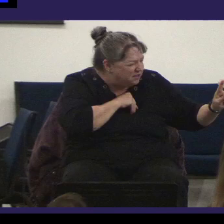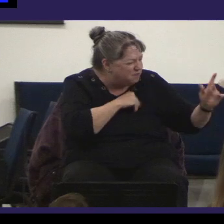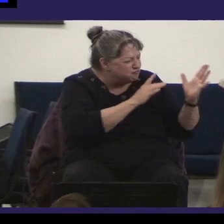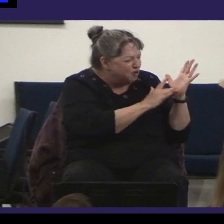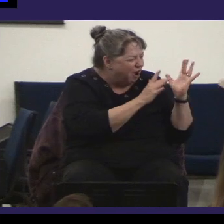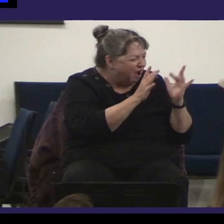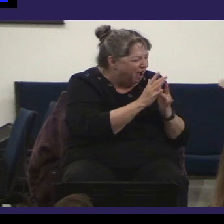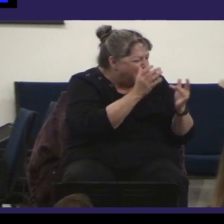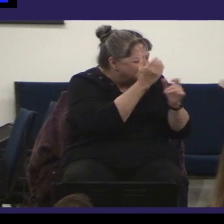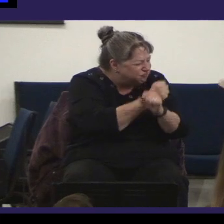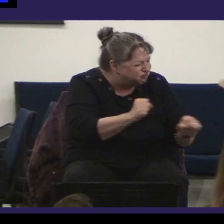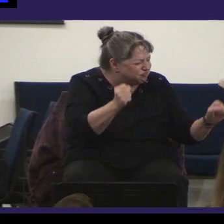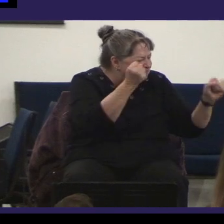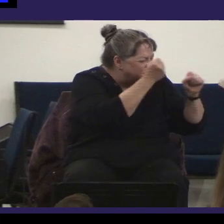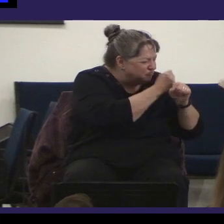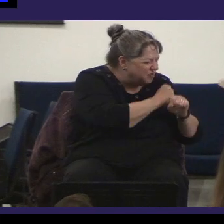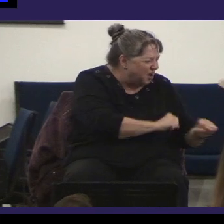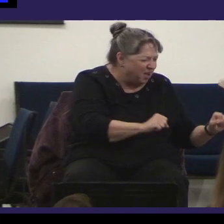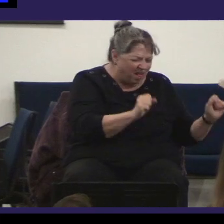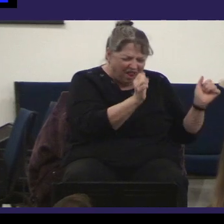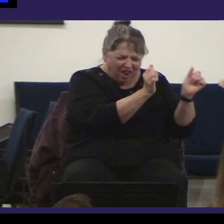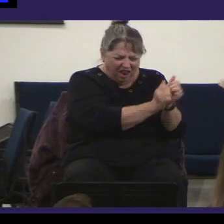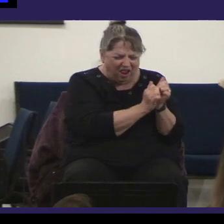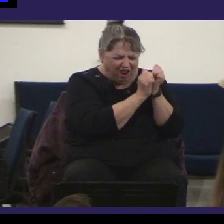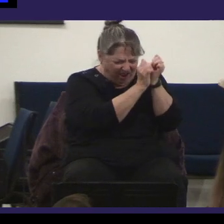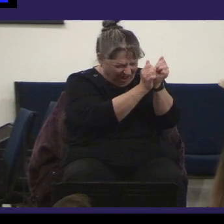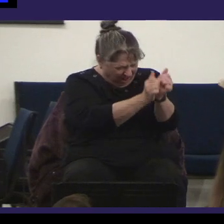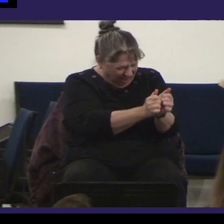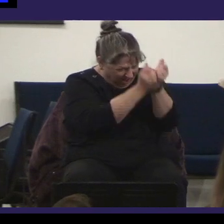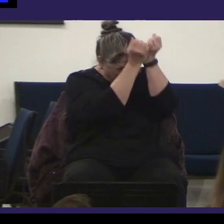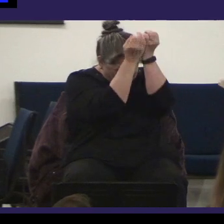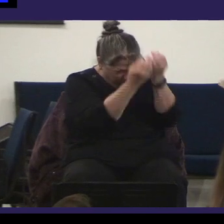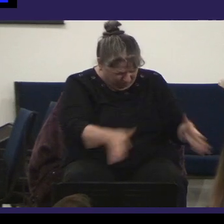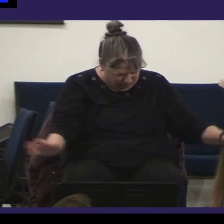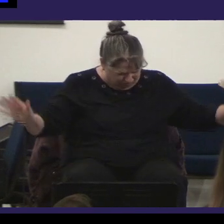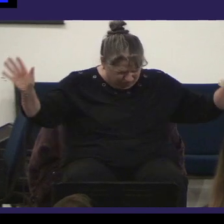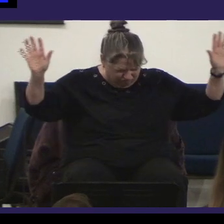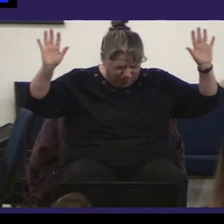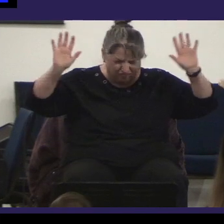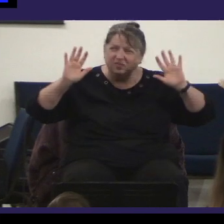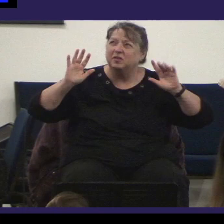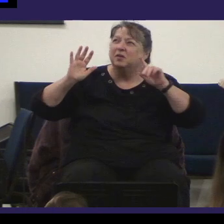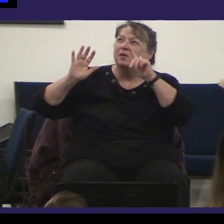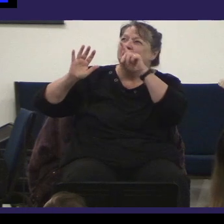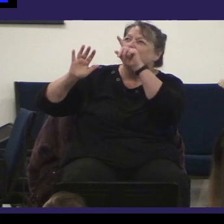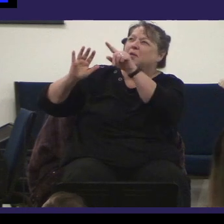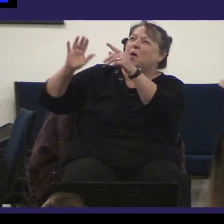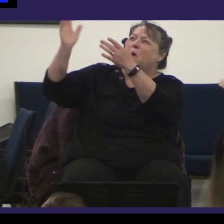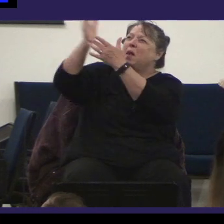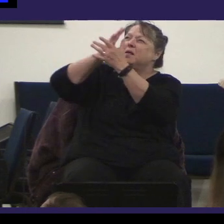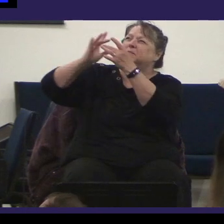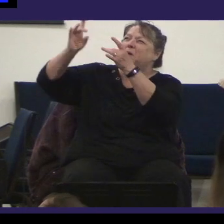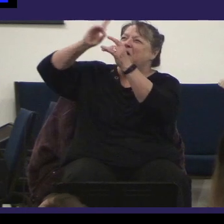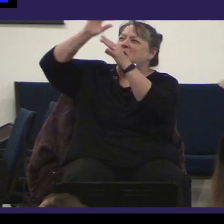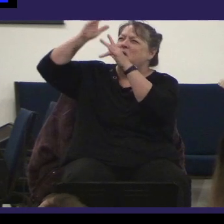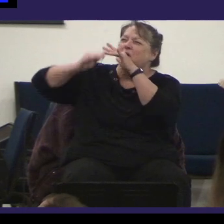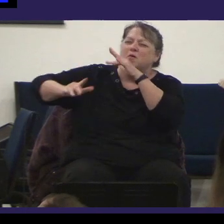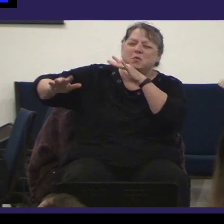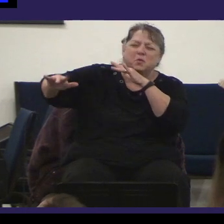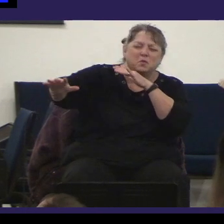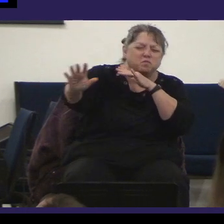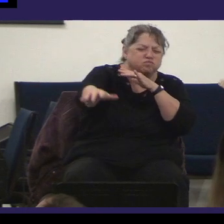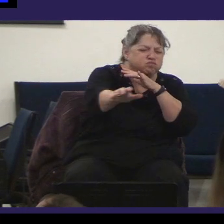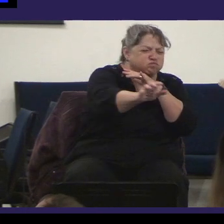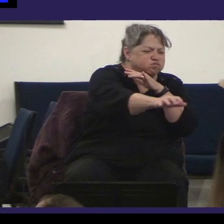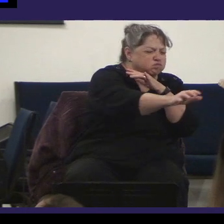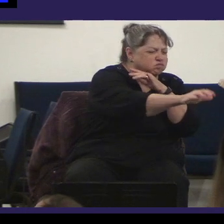of shame at the ground when the people of God sing. Sing it out. Where the Spirit of the Lord is, there